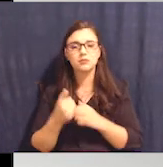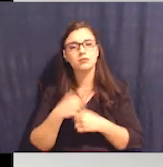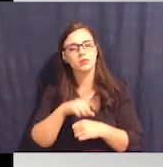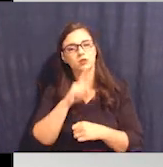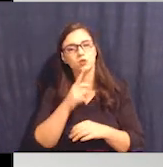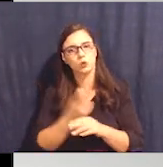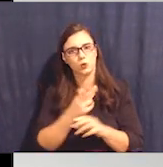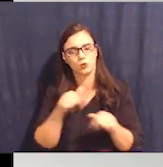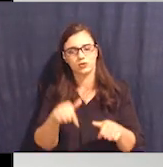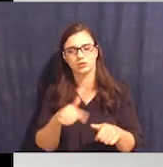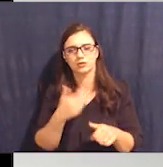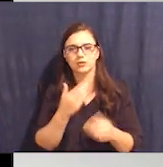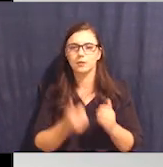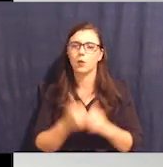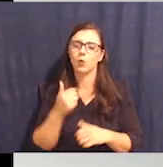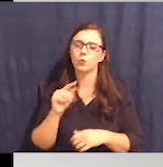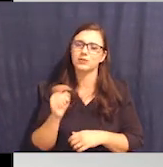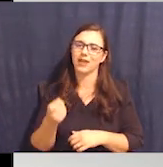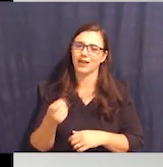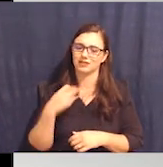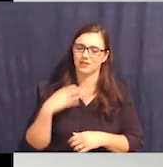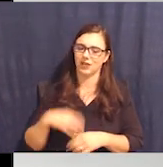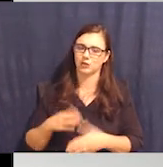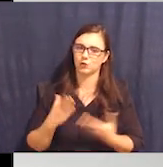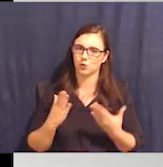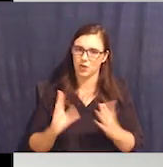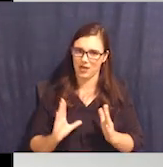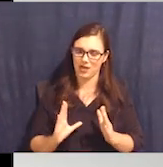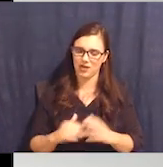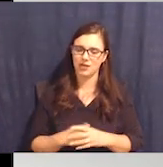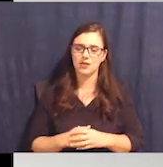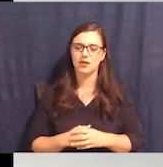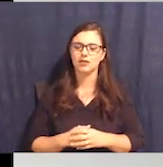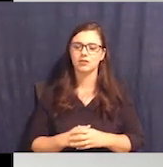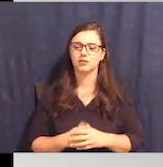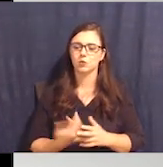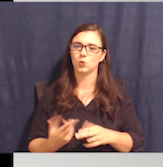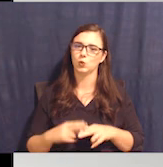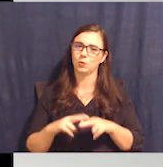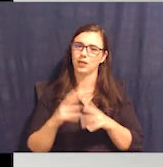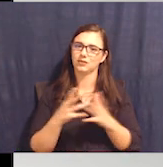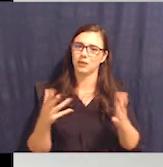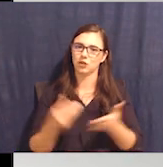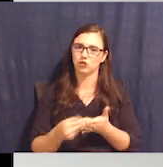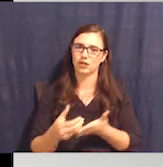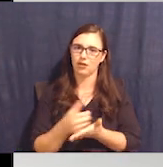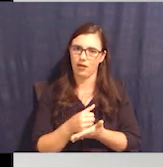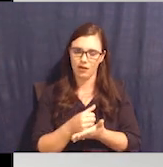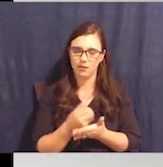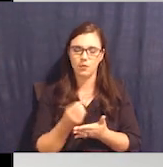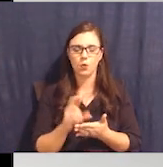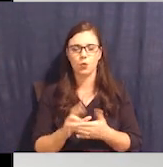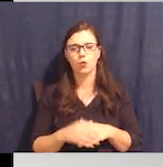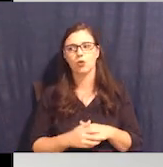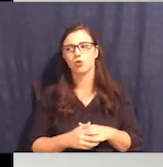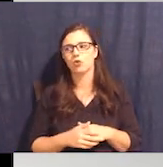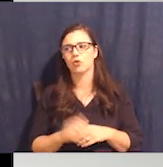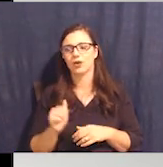make sure that you use this thing in the most tax advantage way to accumulate as much income